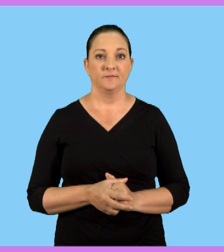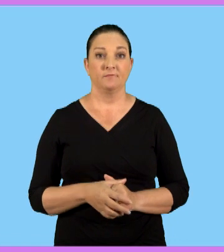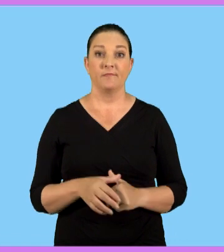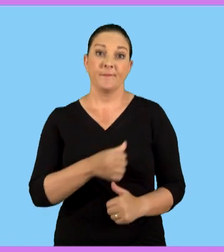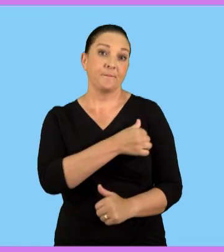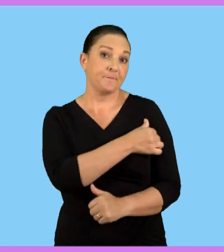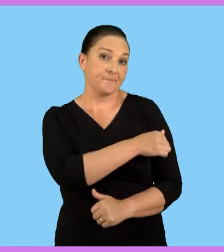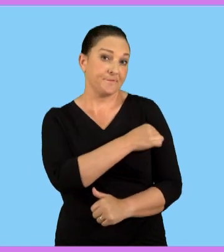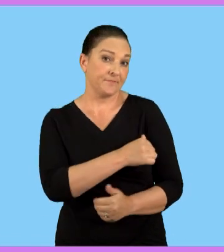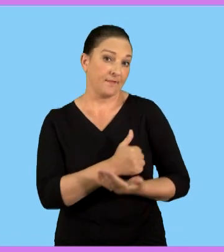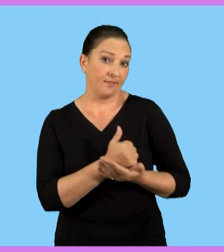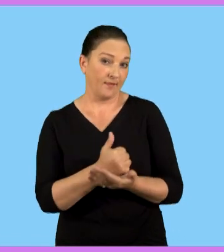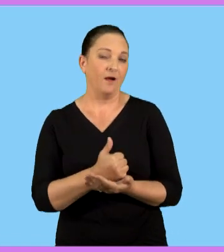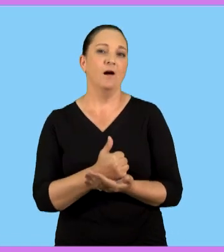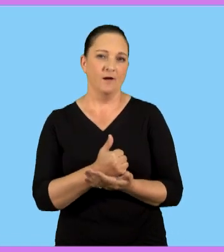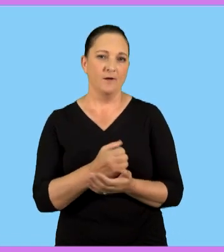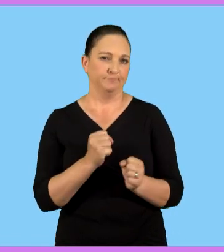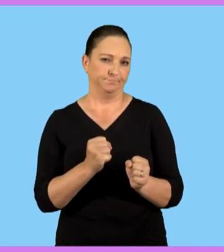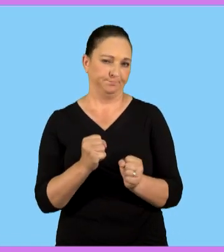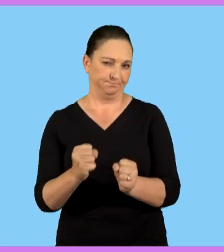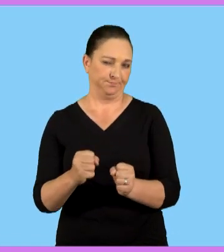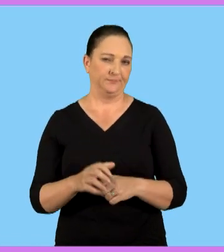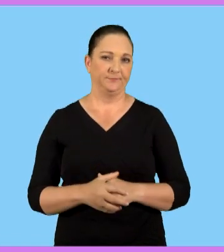going. Medical aid, fixed.